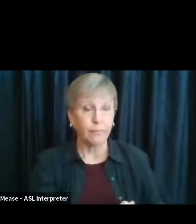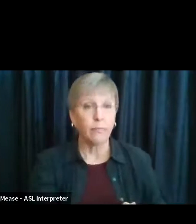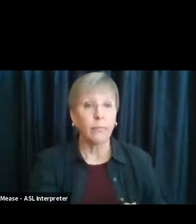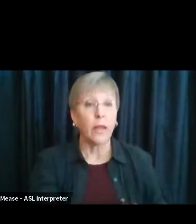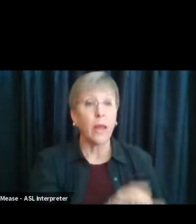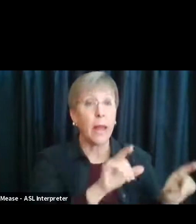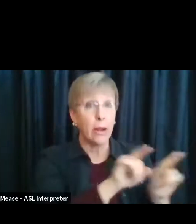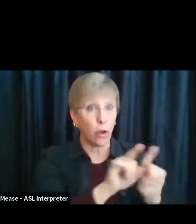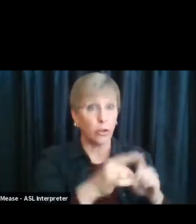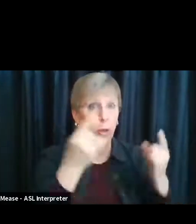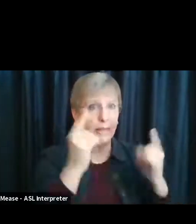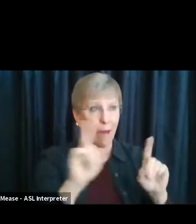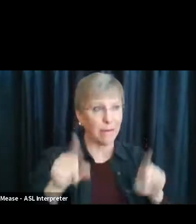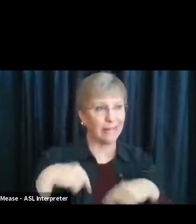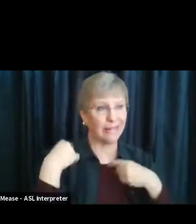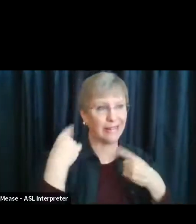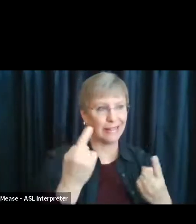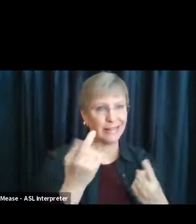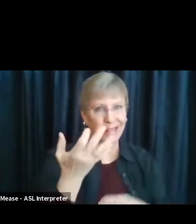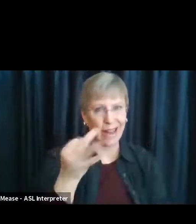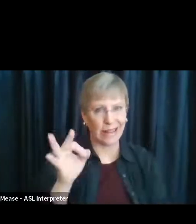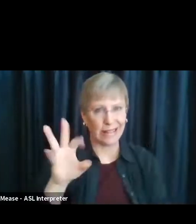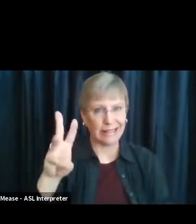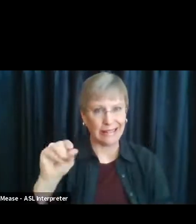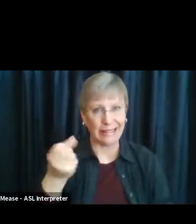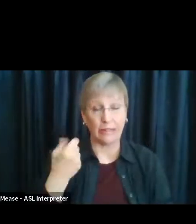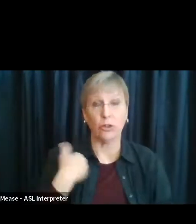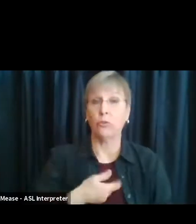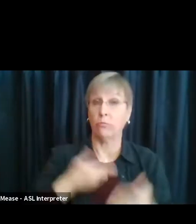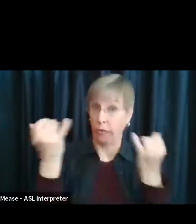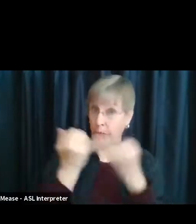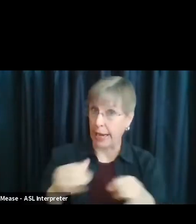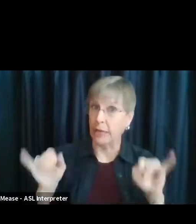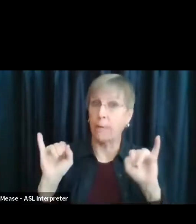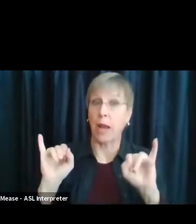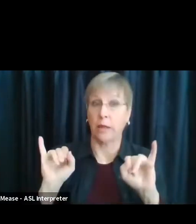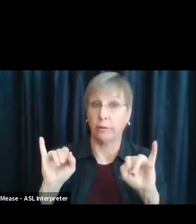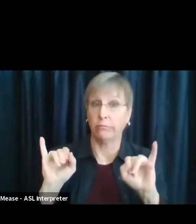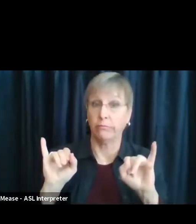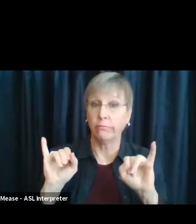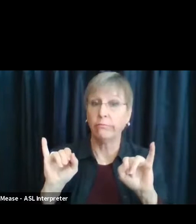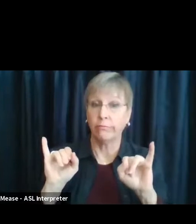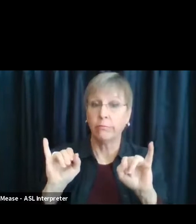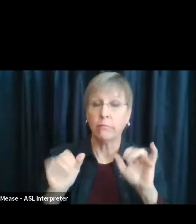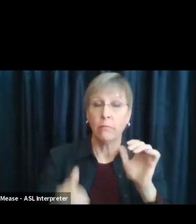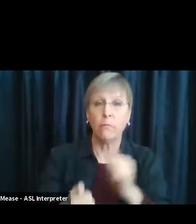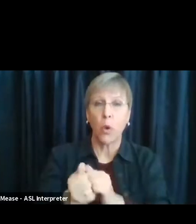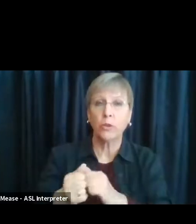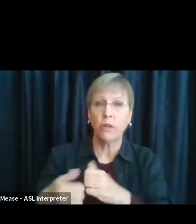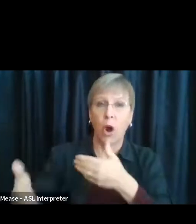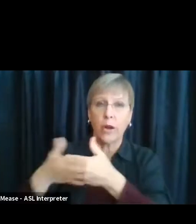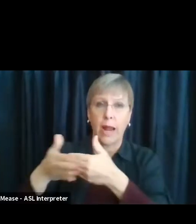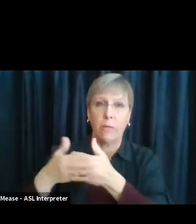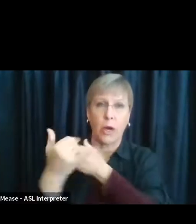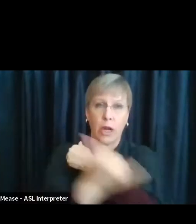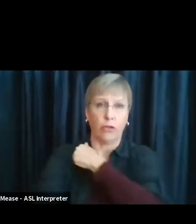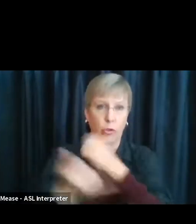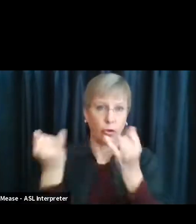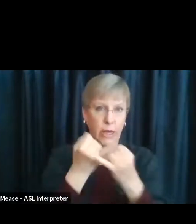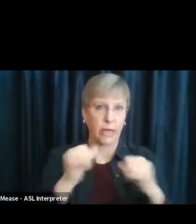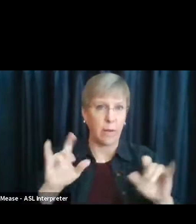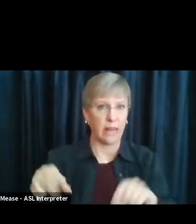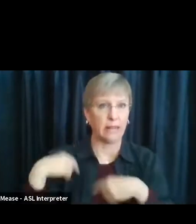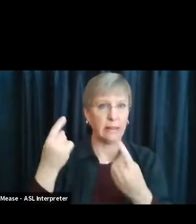has happened since the 60s. We've been independent, as most of the neighbor countries. We've been independent